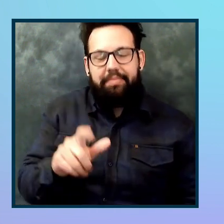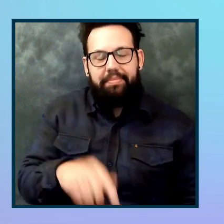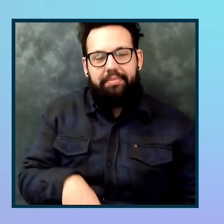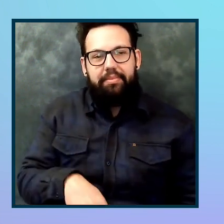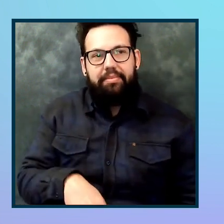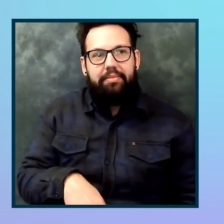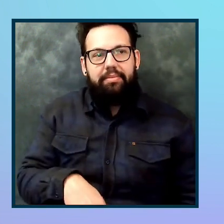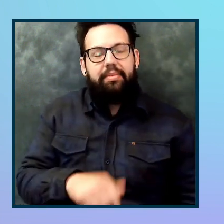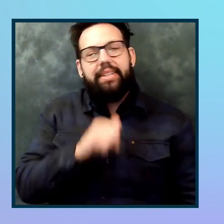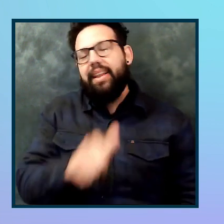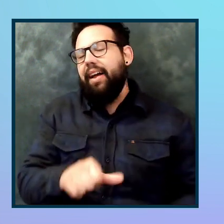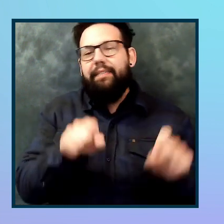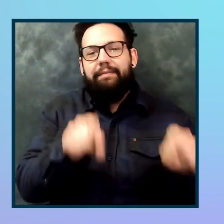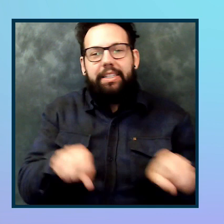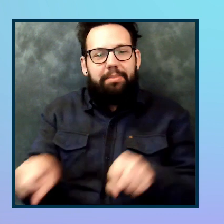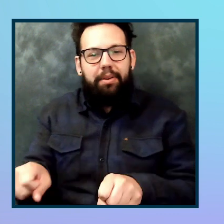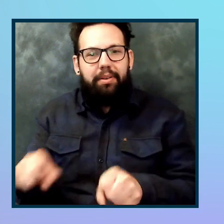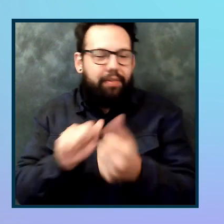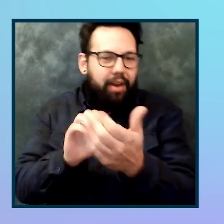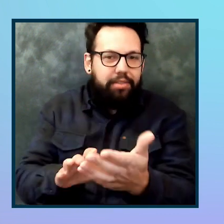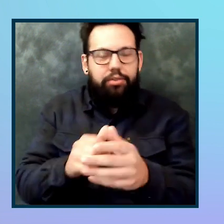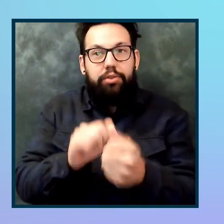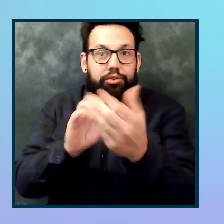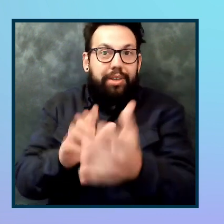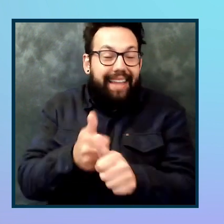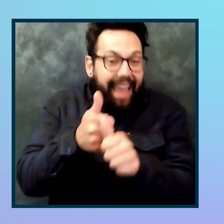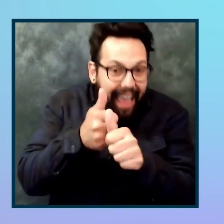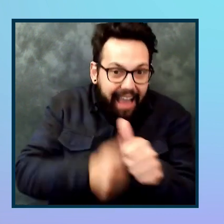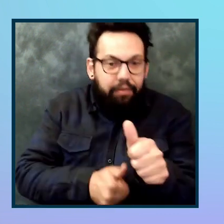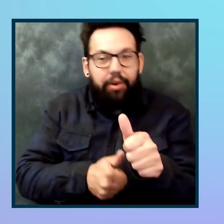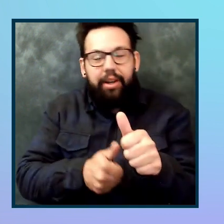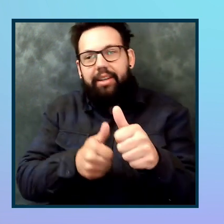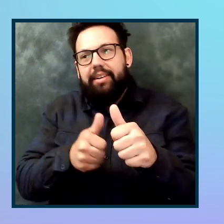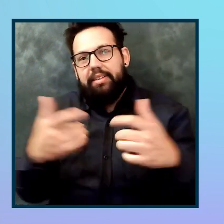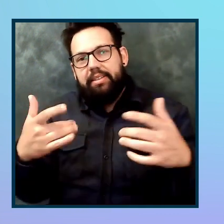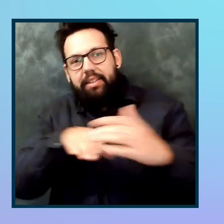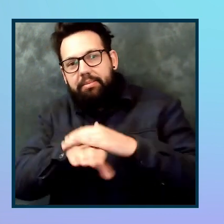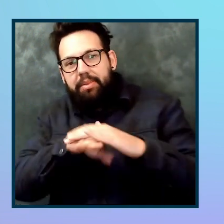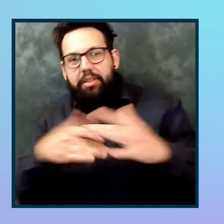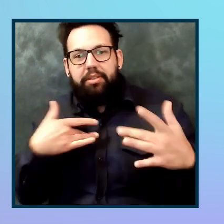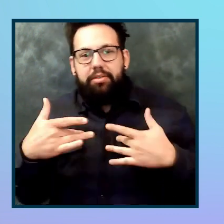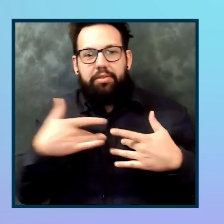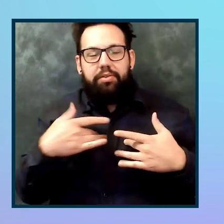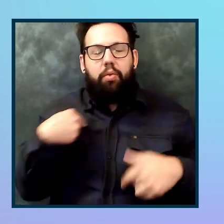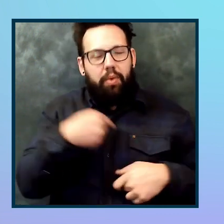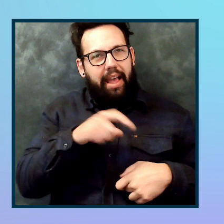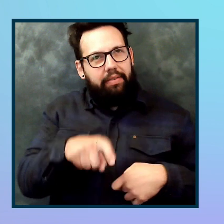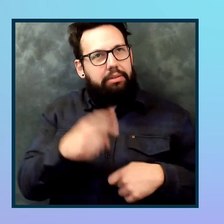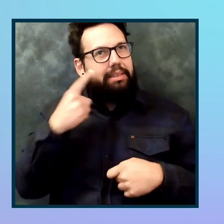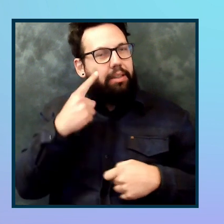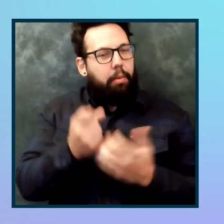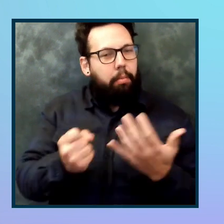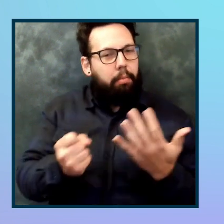to address all the accessibility concerns. So the priority becomes figuring out which accessibility concerns to address. And for us,